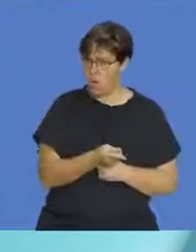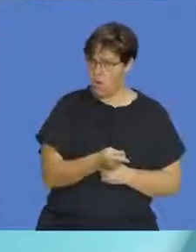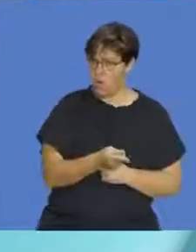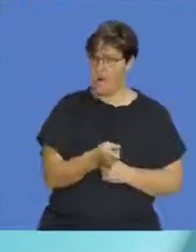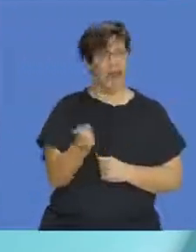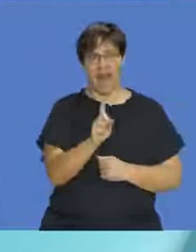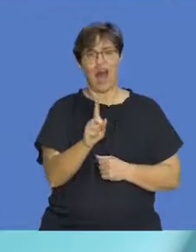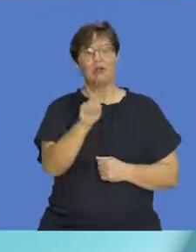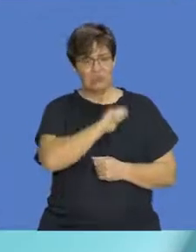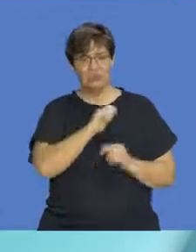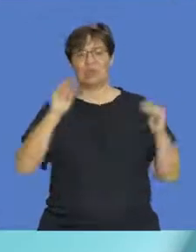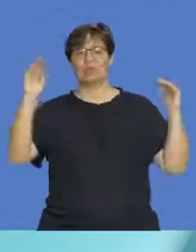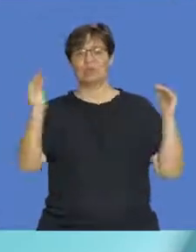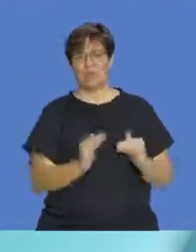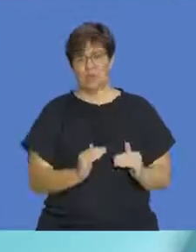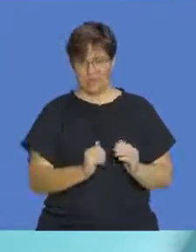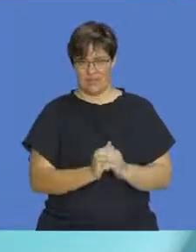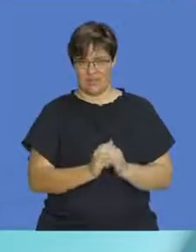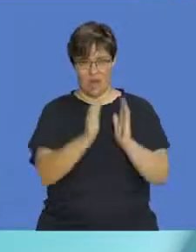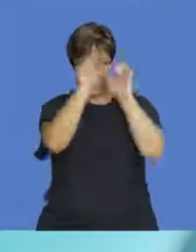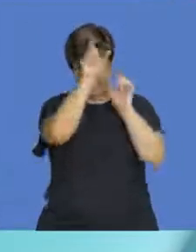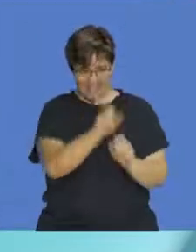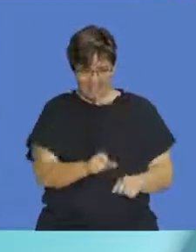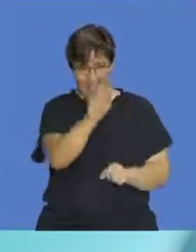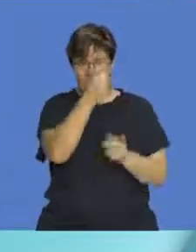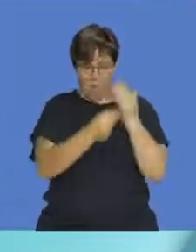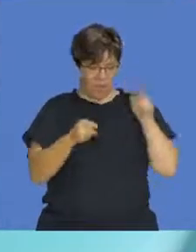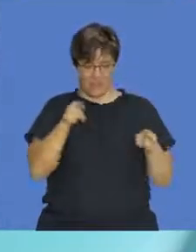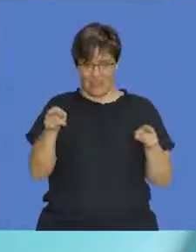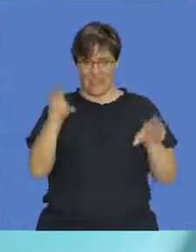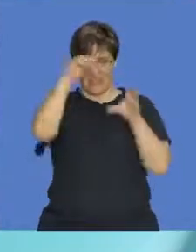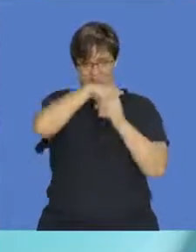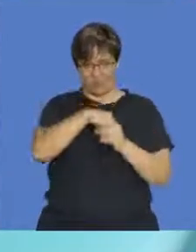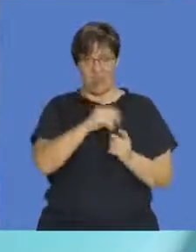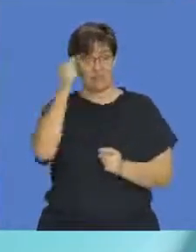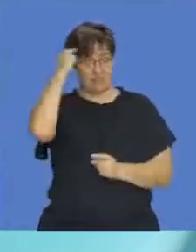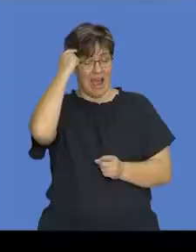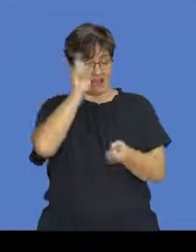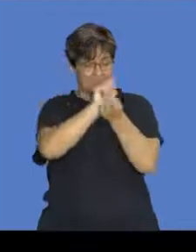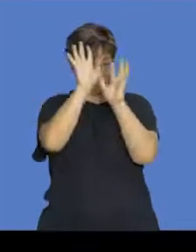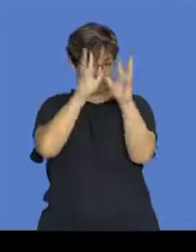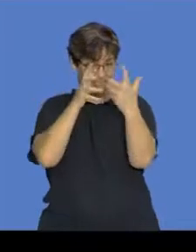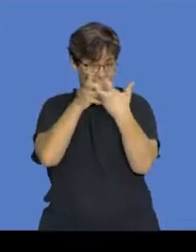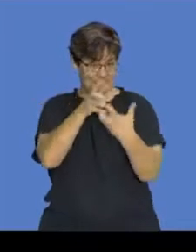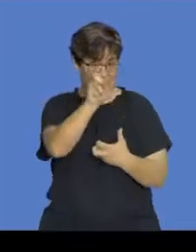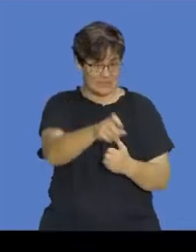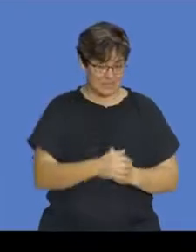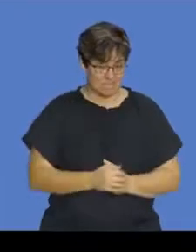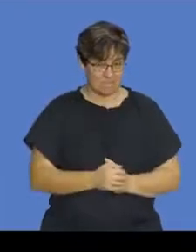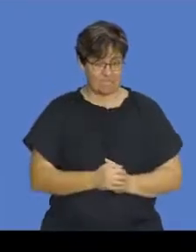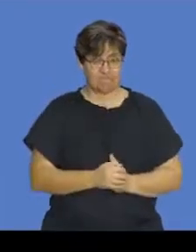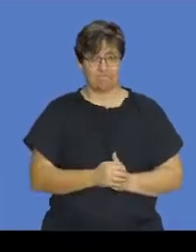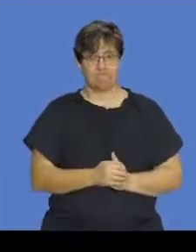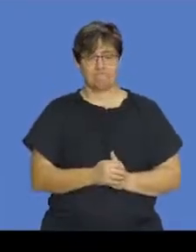bigger, but actually it becomes smaller. And so that's a little bit of the thing that you're going to have to get your mind around, and we'll mention it again.